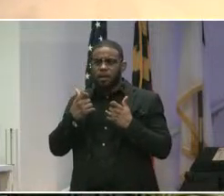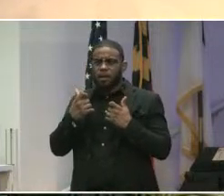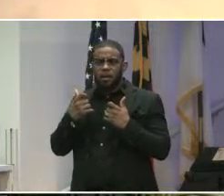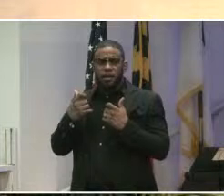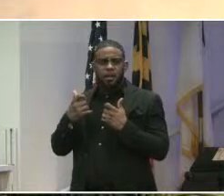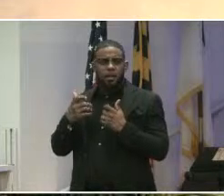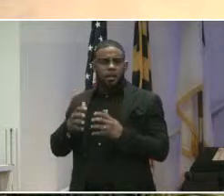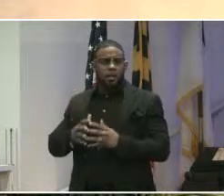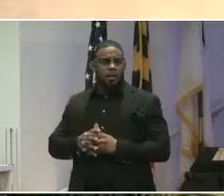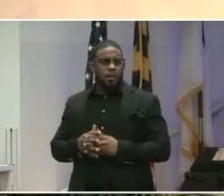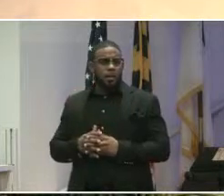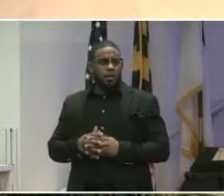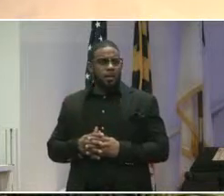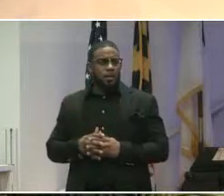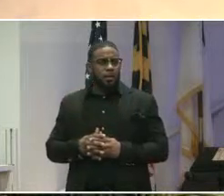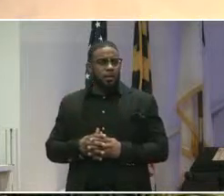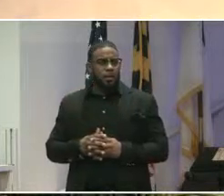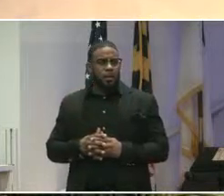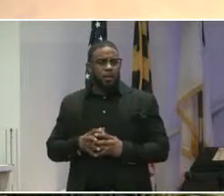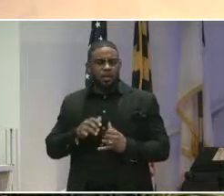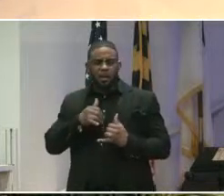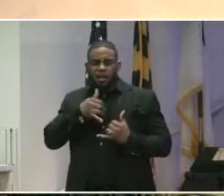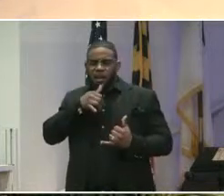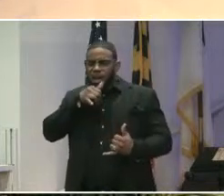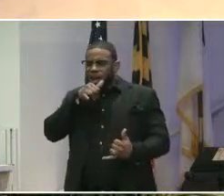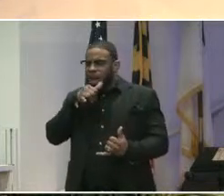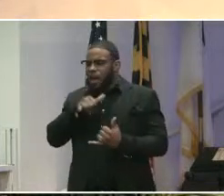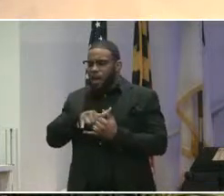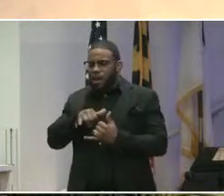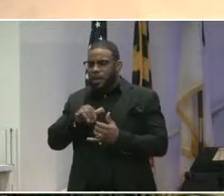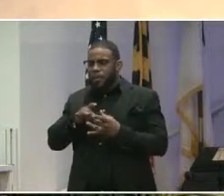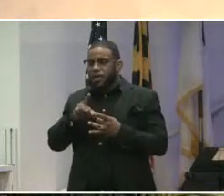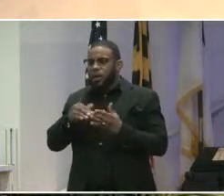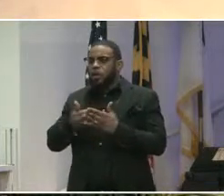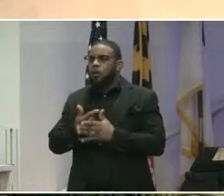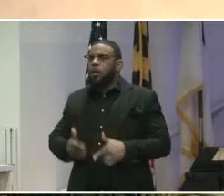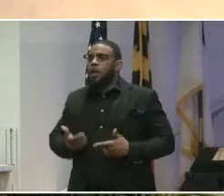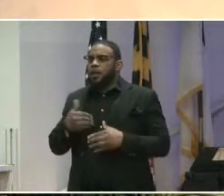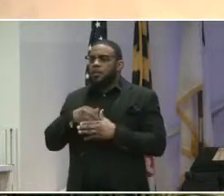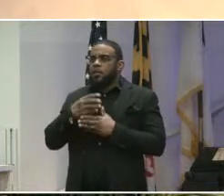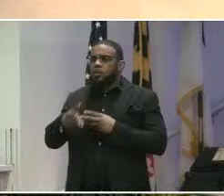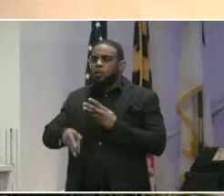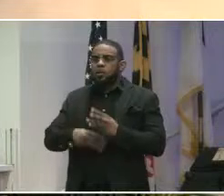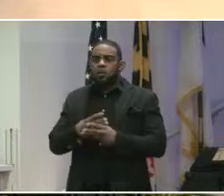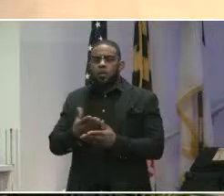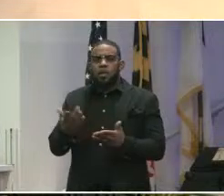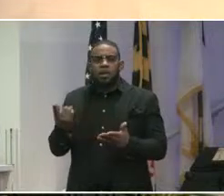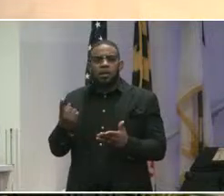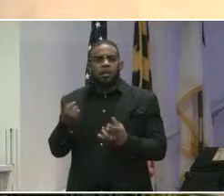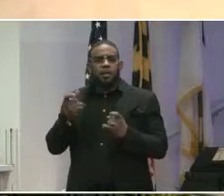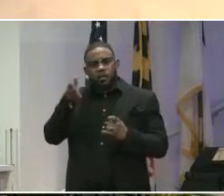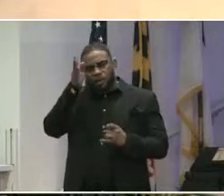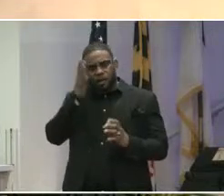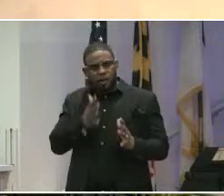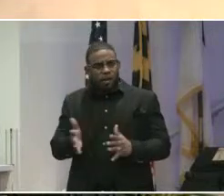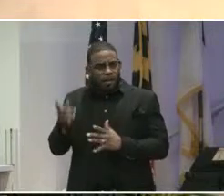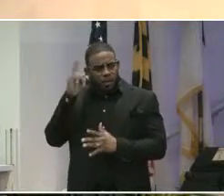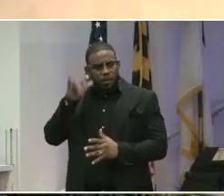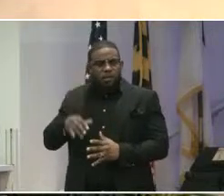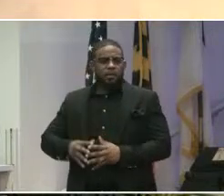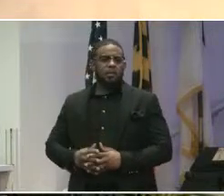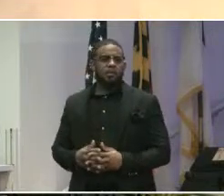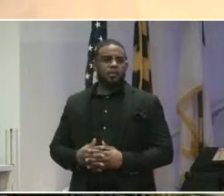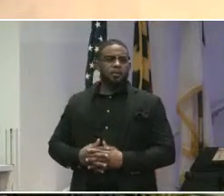did, said there was new life coming into the world. Somebody give God a hand clap of